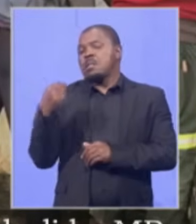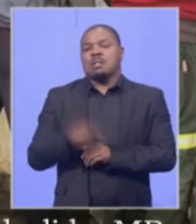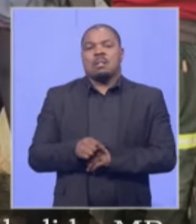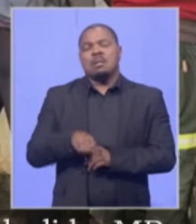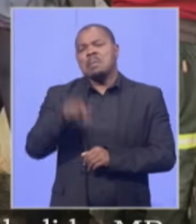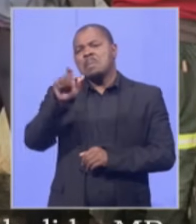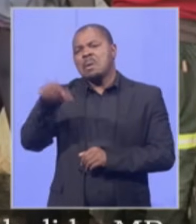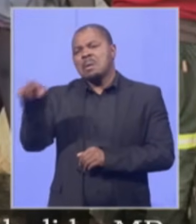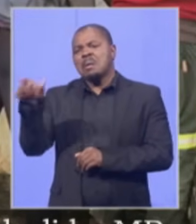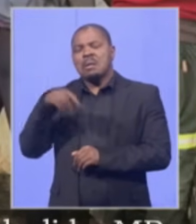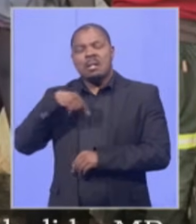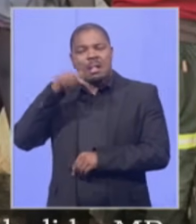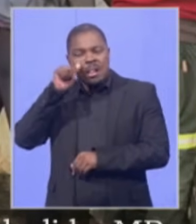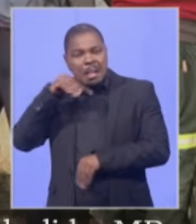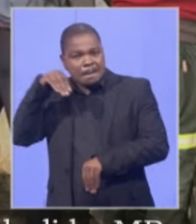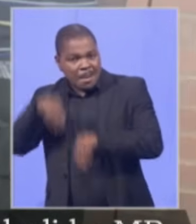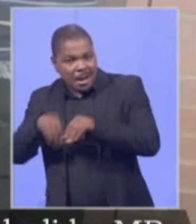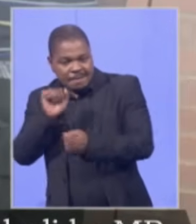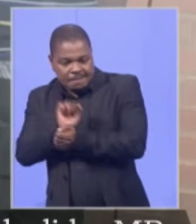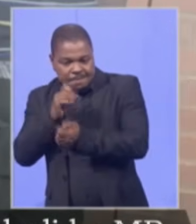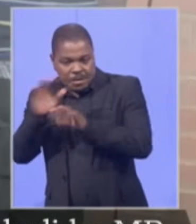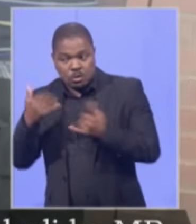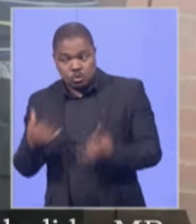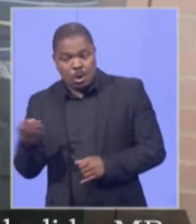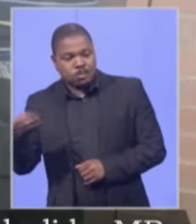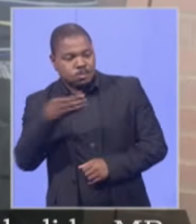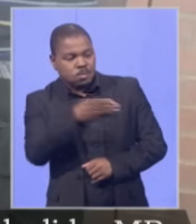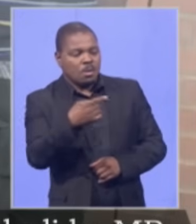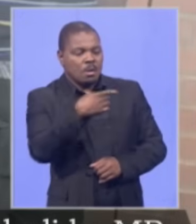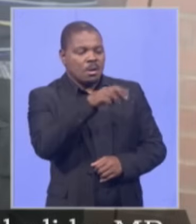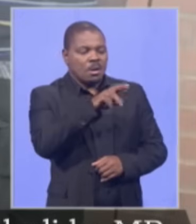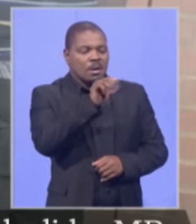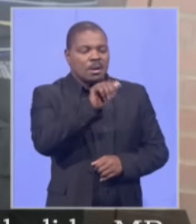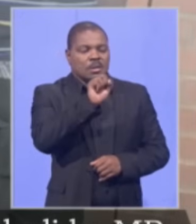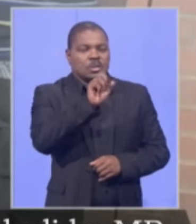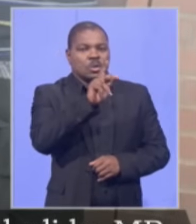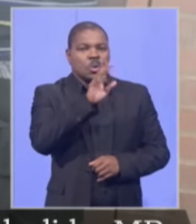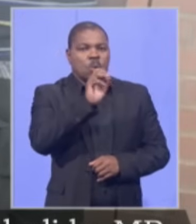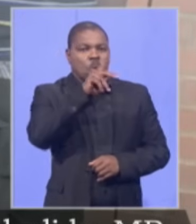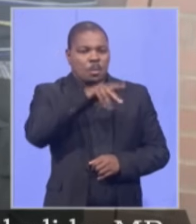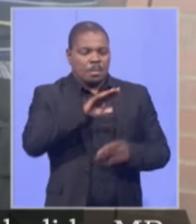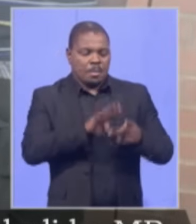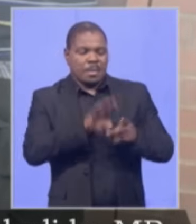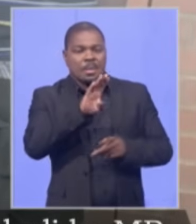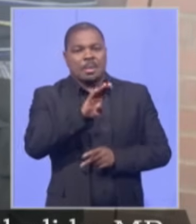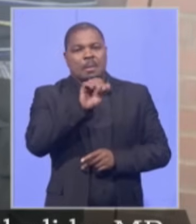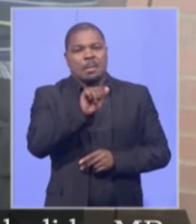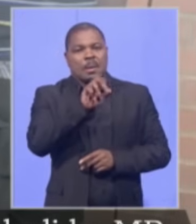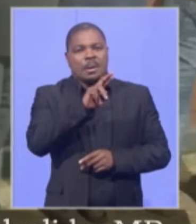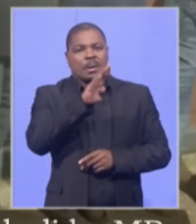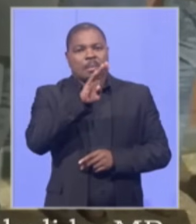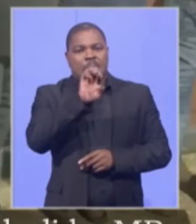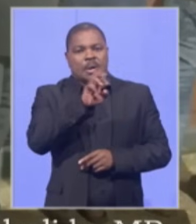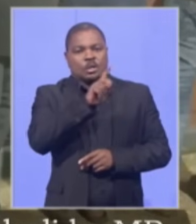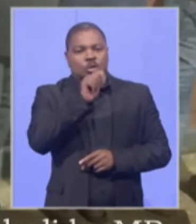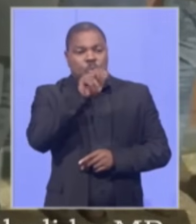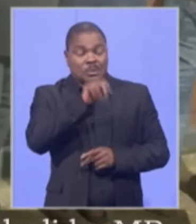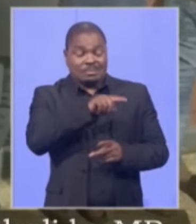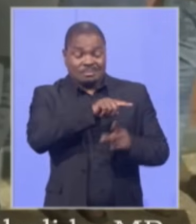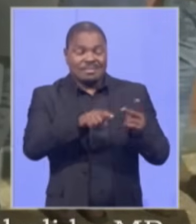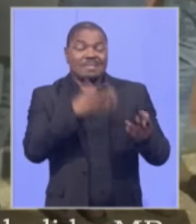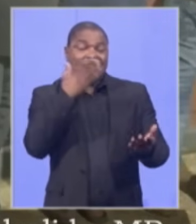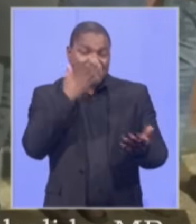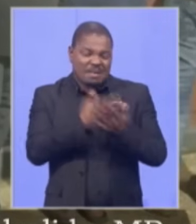sego molaong gomme ba hlole ba tšweletše pele ga kgorotsheko ya magistrata wa Graskop le Barberton. Ba ka lebagana gape le go ahlolela